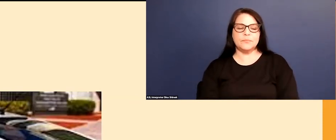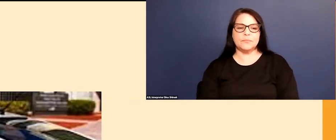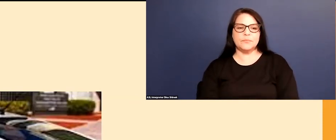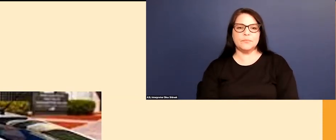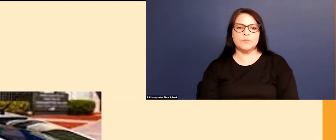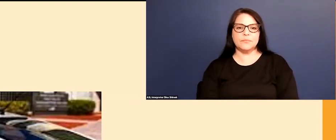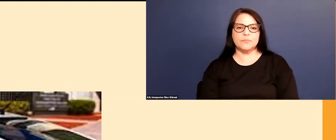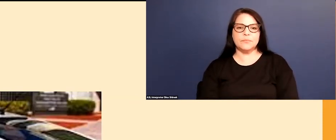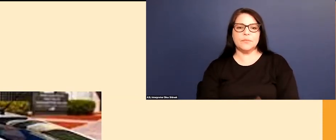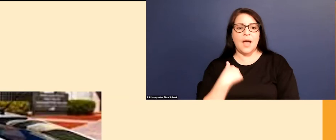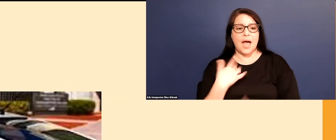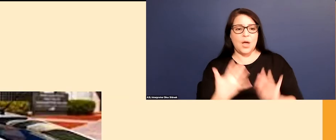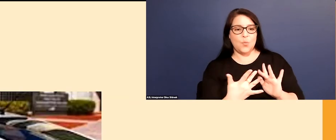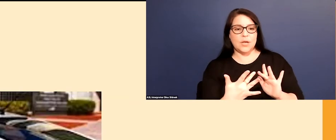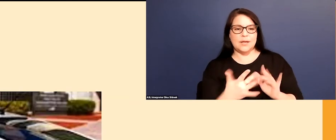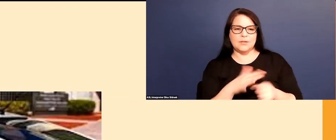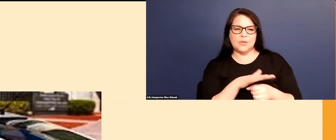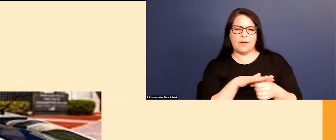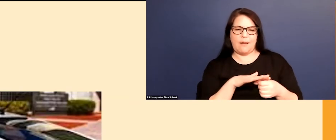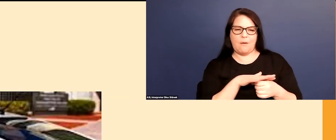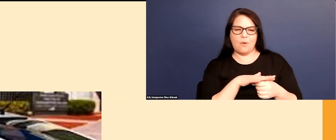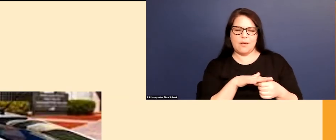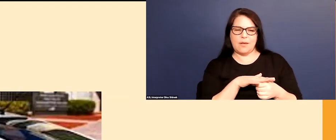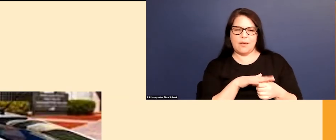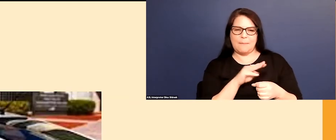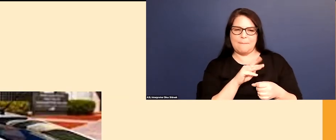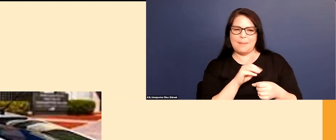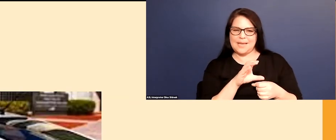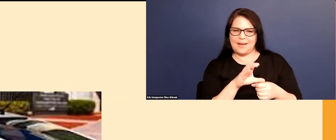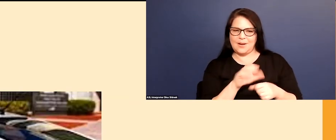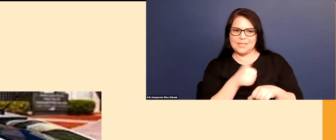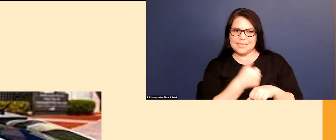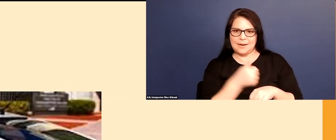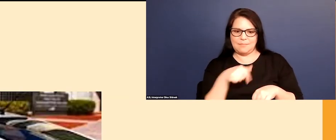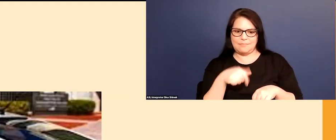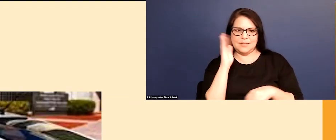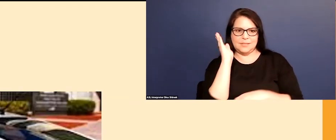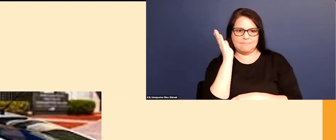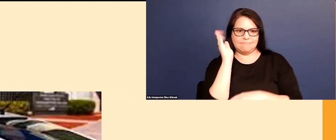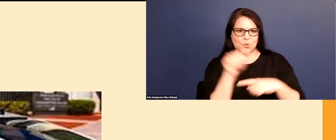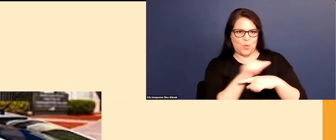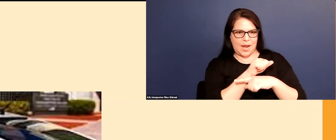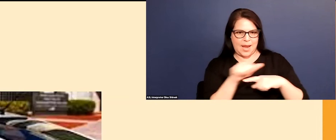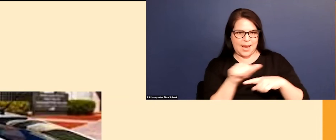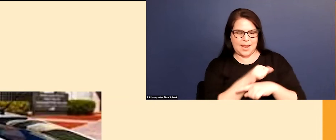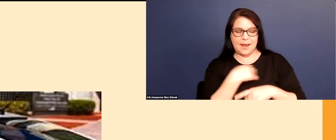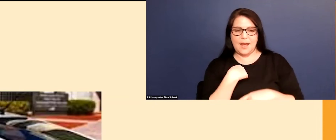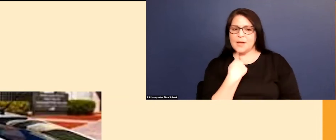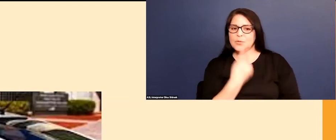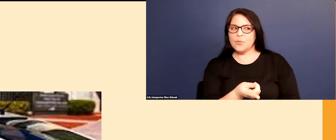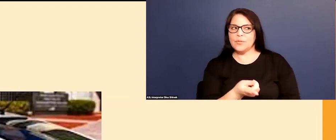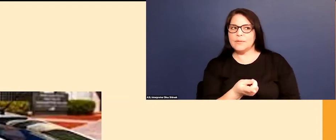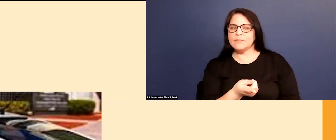Now, when I reached out to the county to set up this training, I said to them,